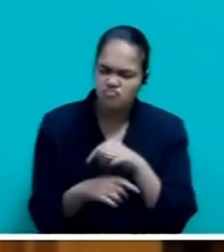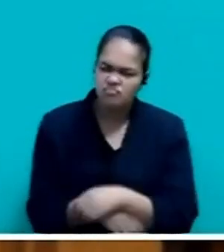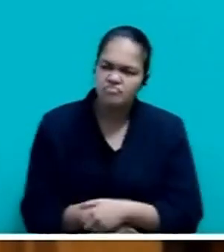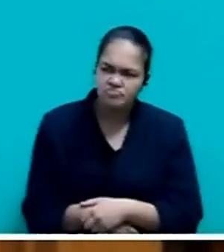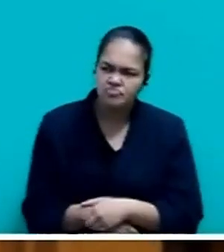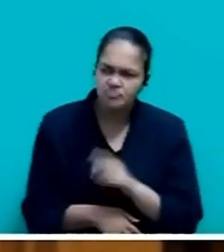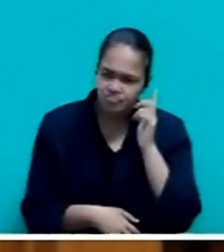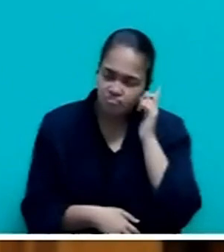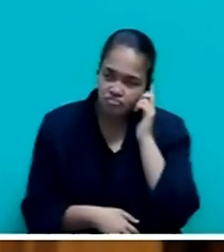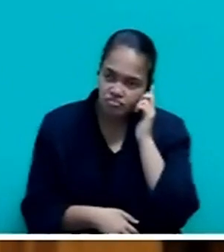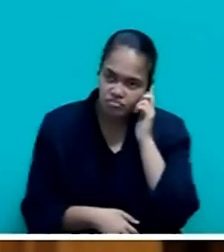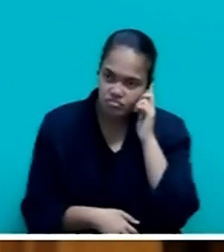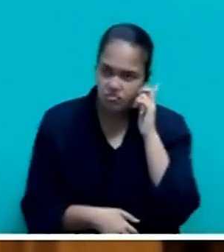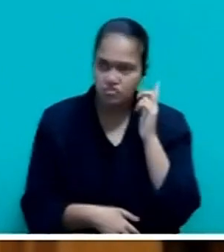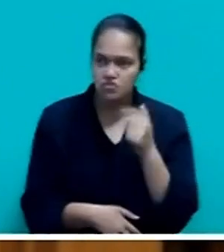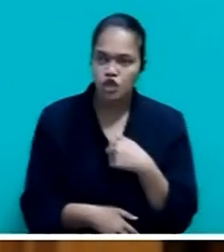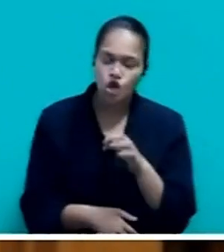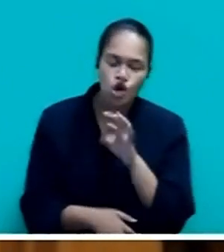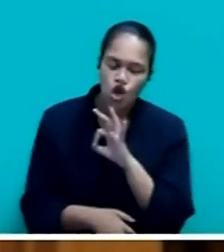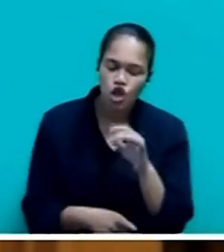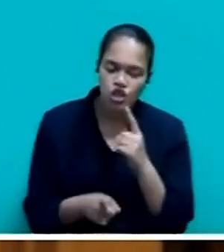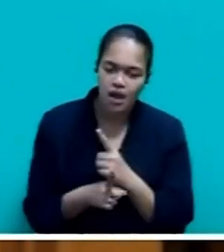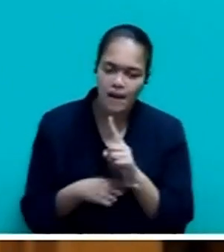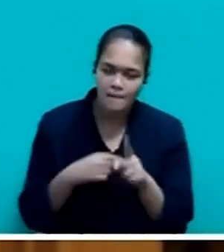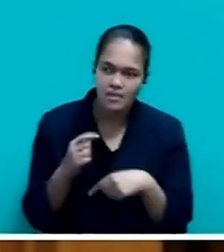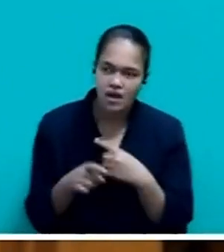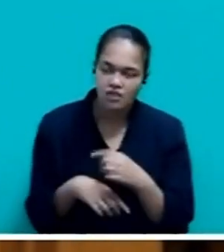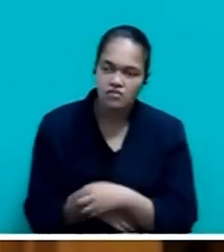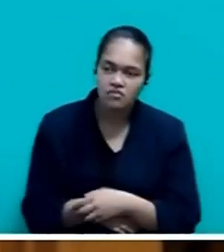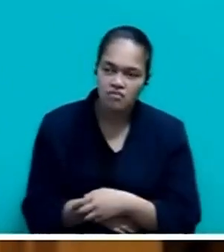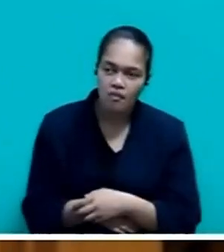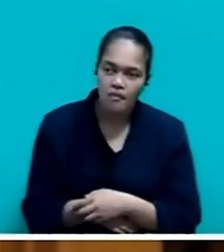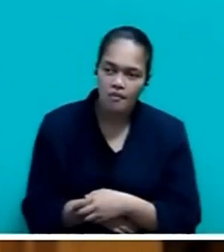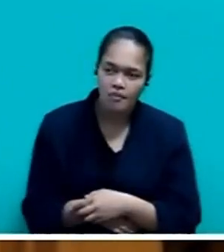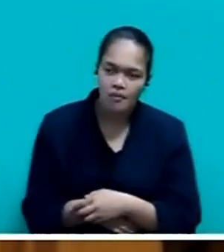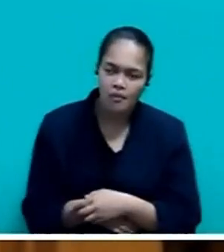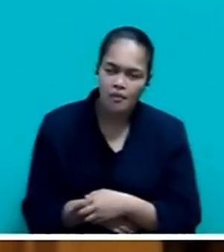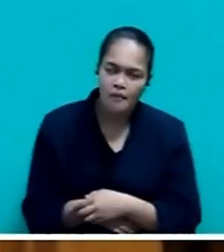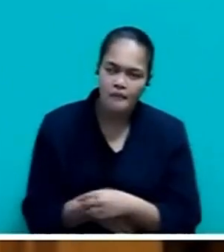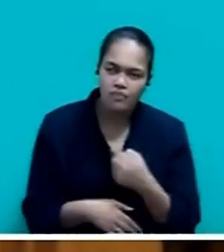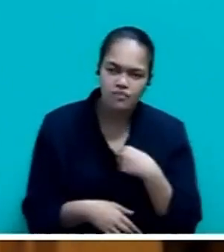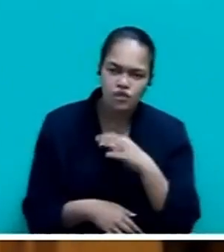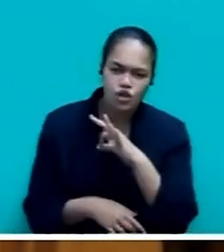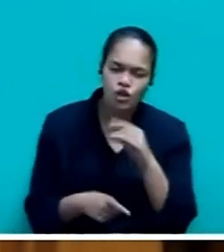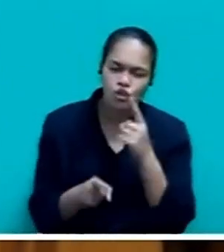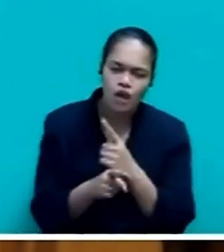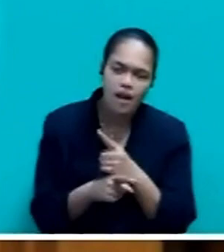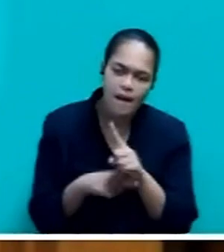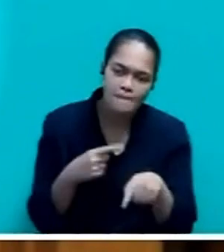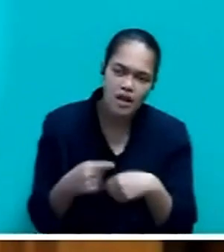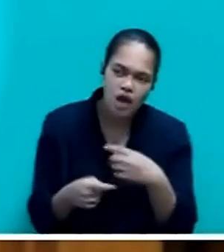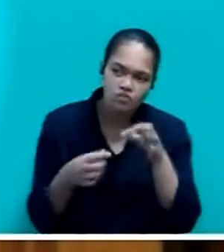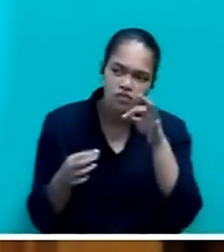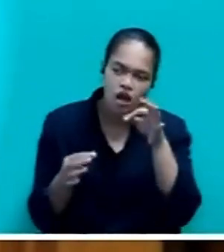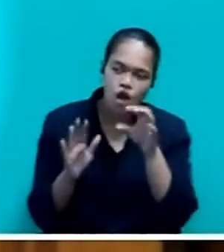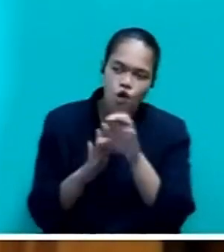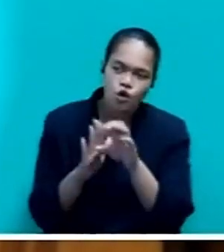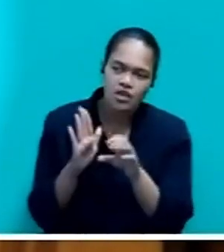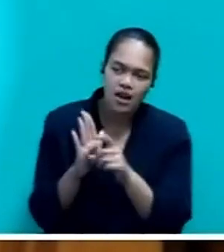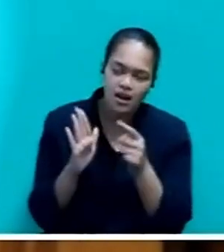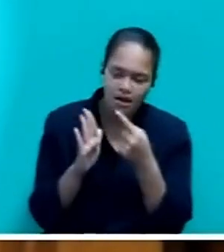I'm not talking about the content of the bill. I'm not talking about the content of the bill. You will hear our